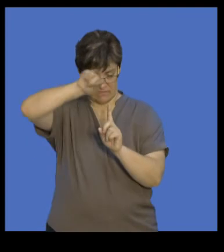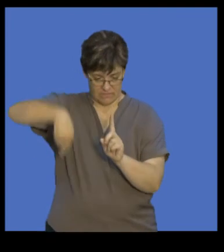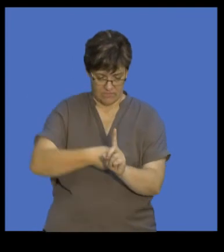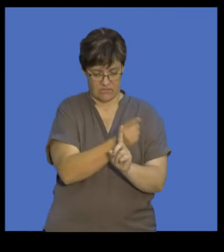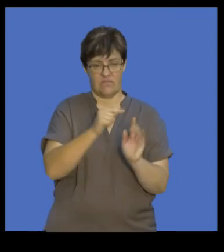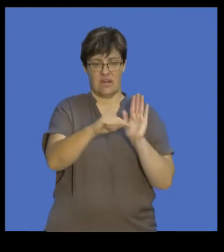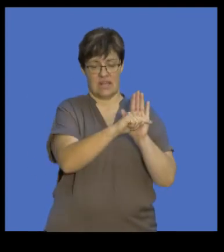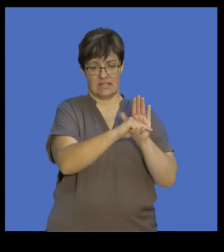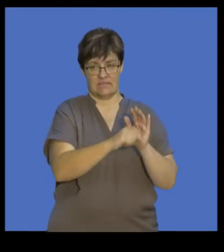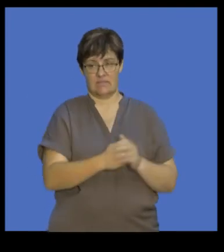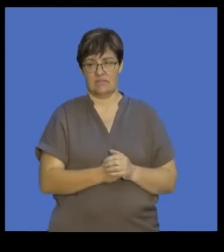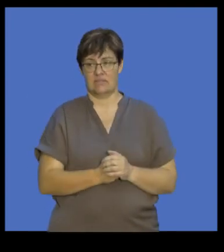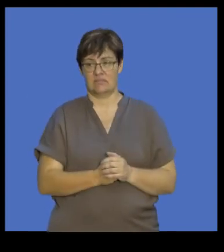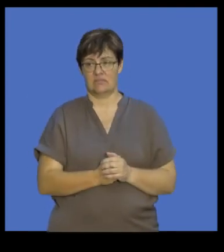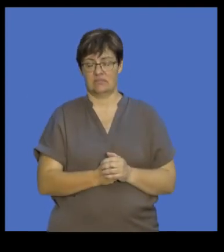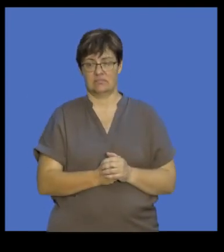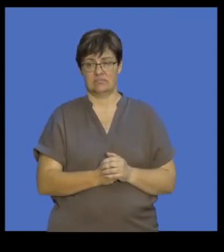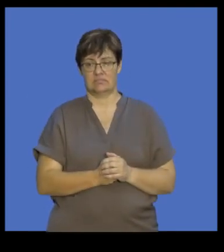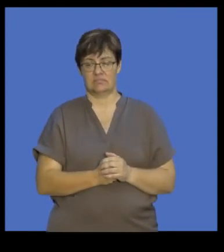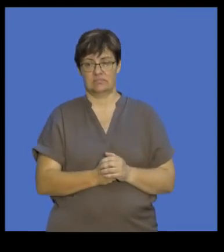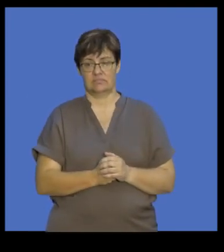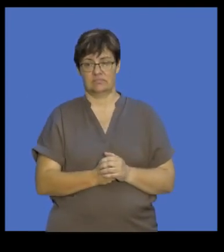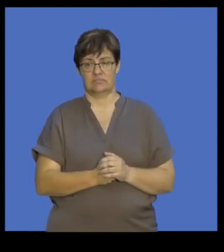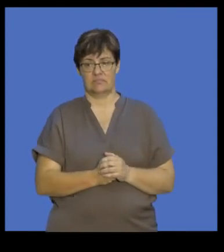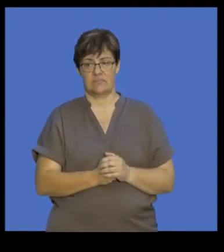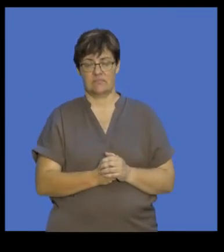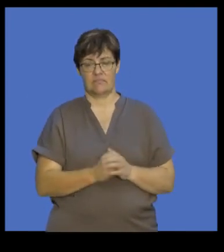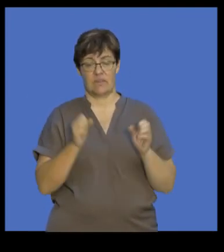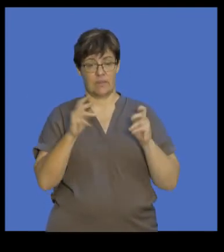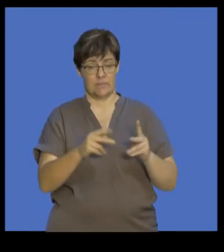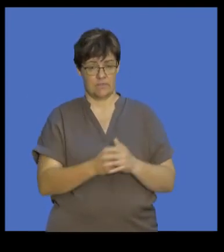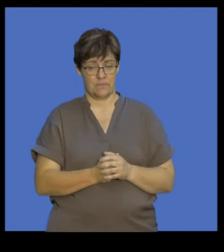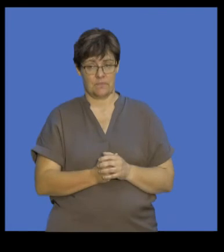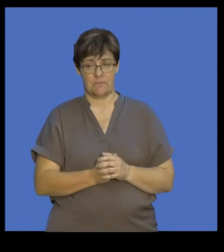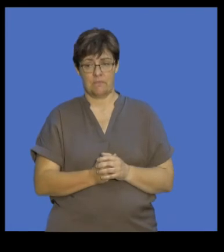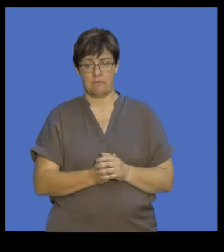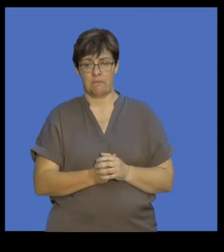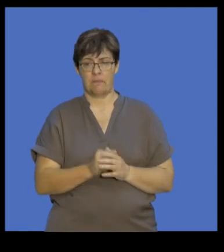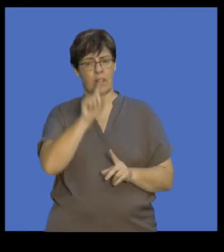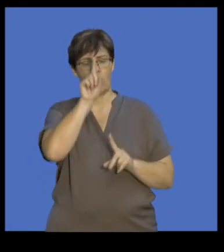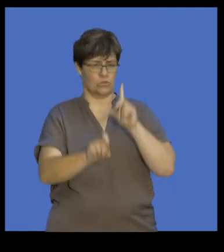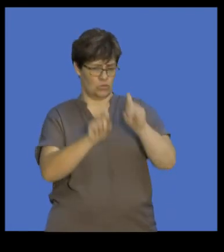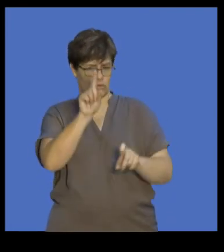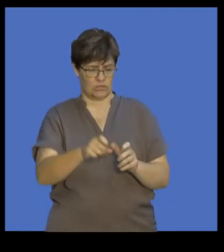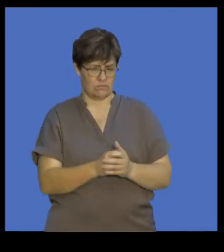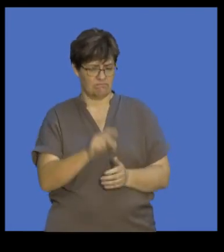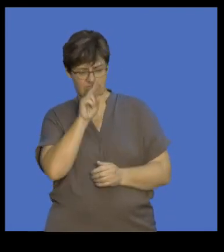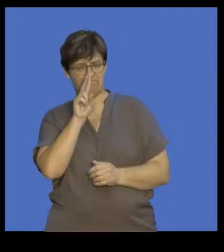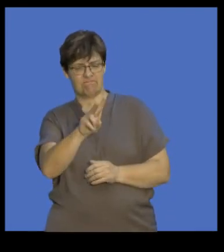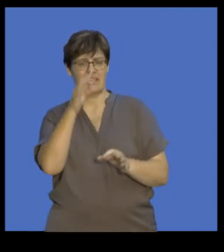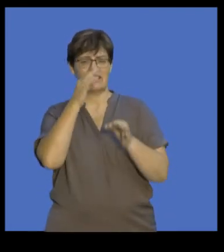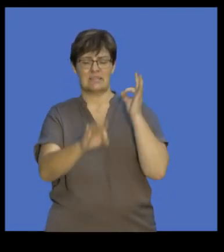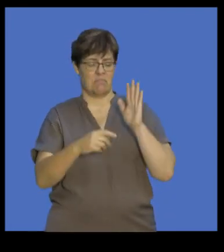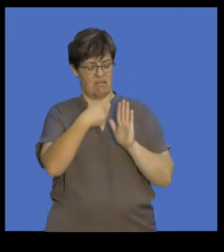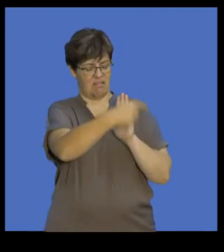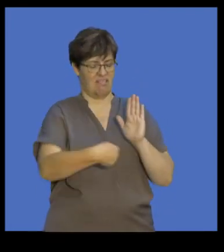positive to negative. So that's our positive terminal to negative terminal. All right, okay, questions now.